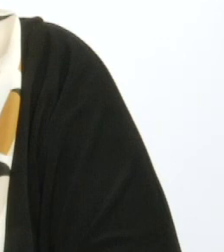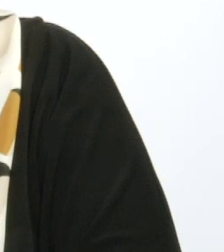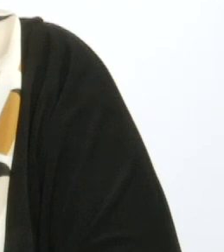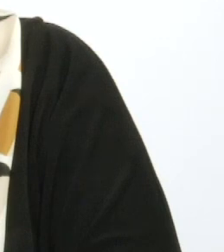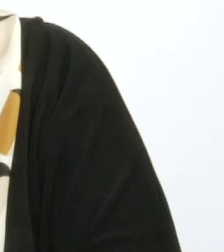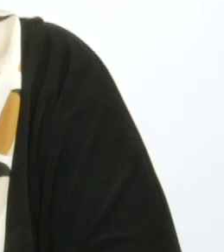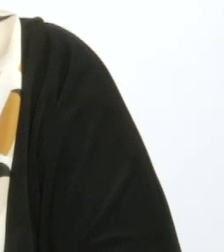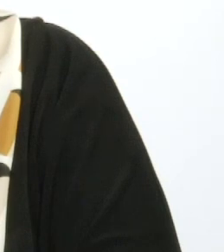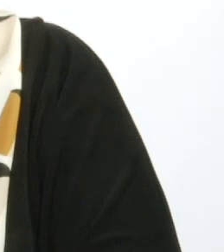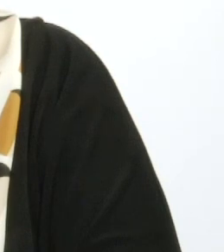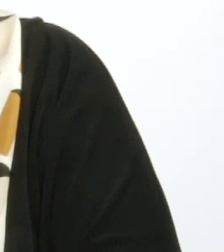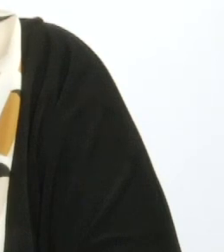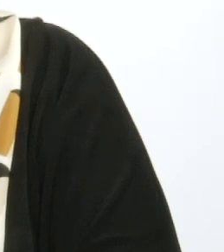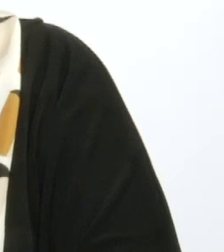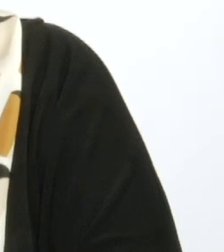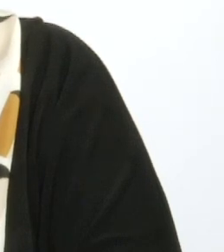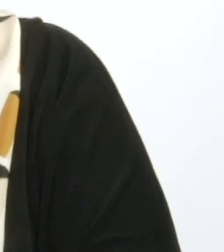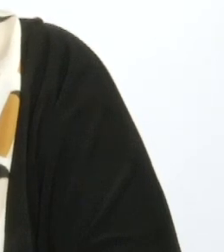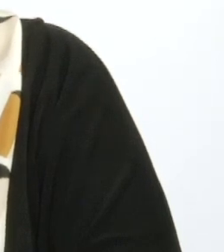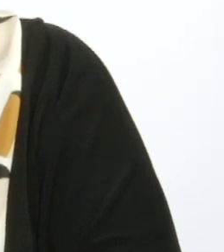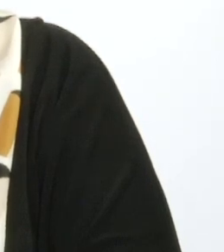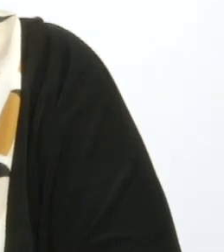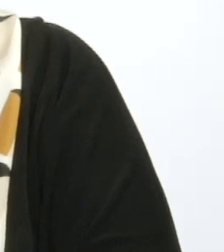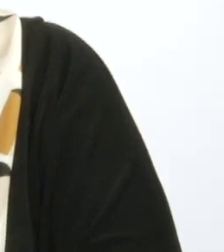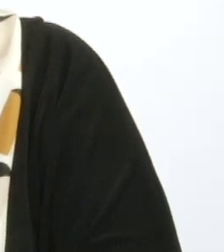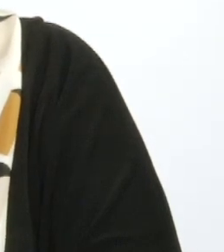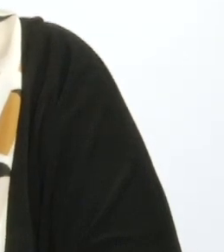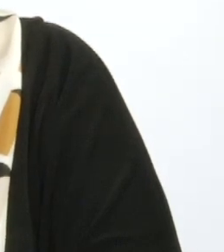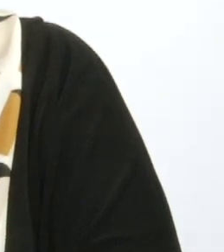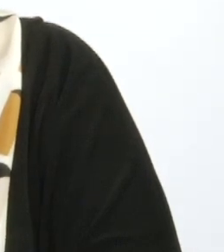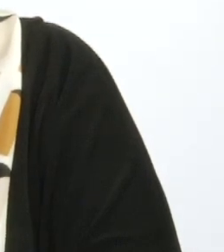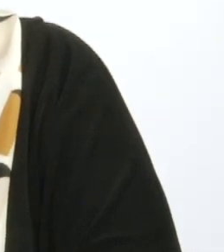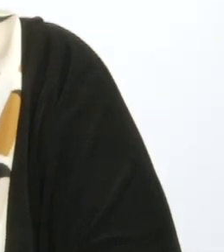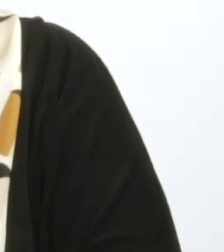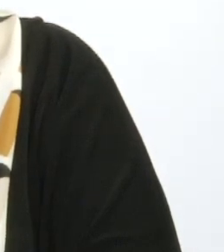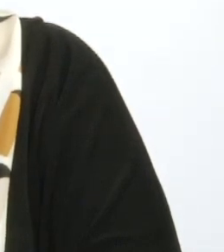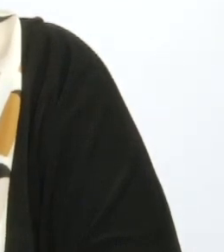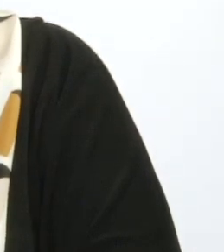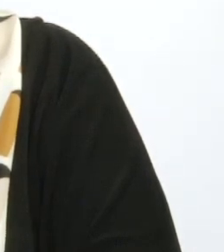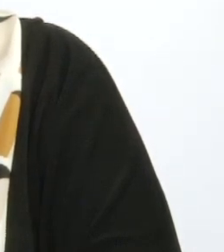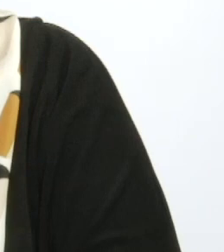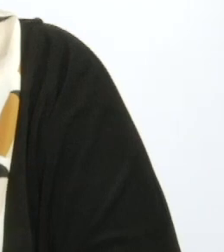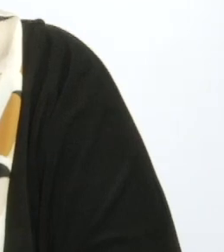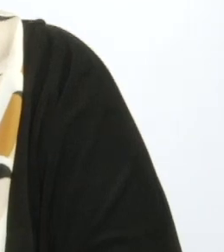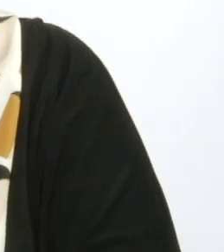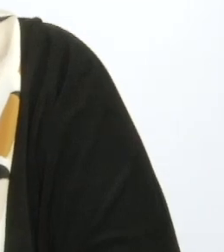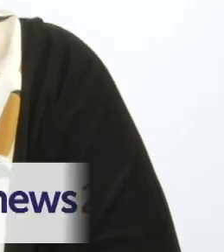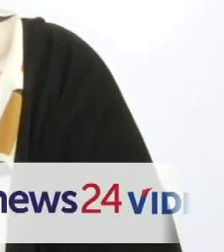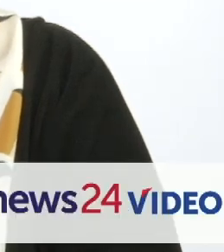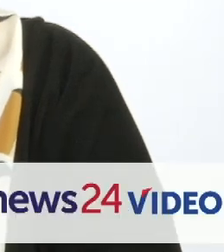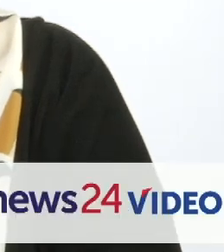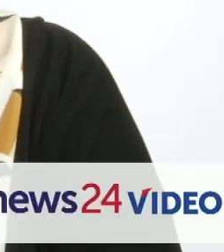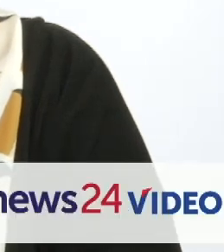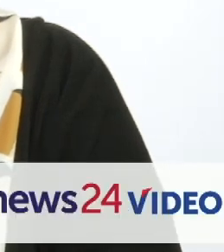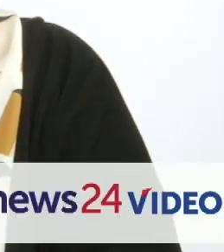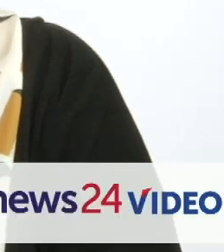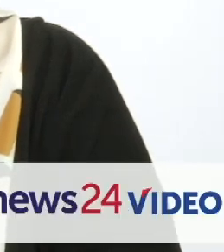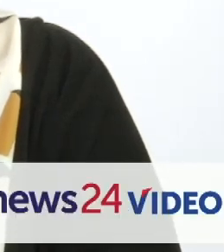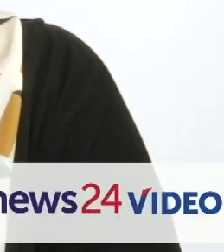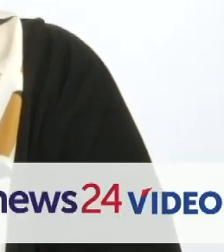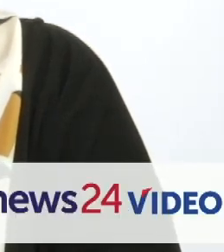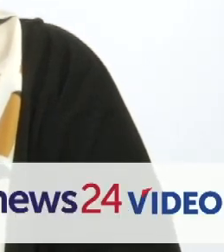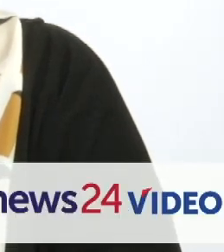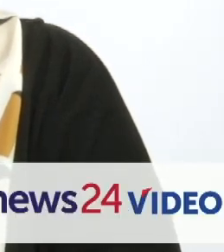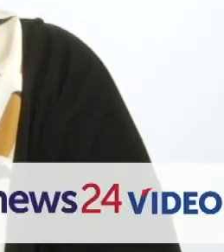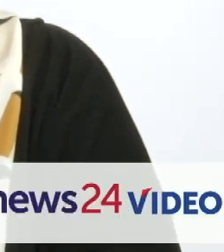there's understanding that we may have a bigger stimulus that's going to be announced in this particular meeting. So we came here with some